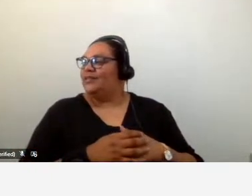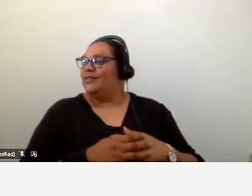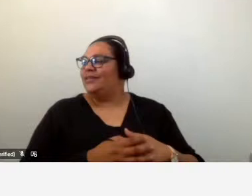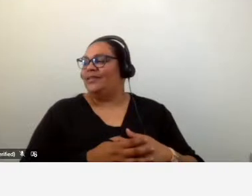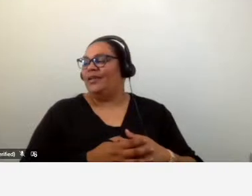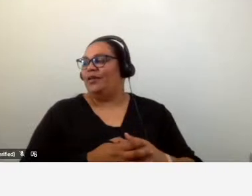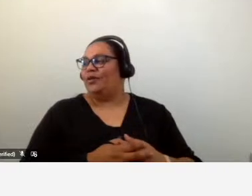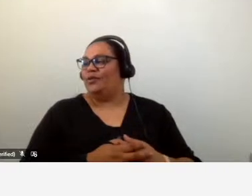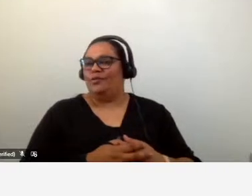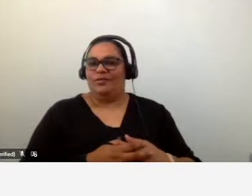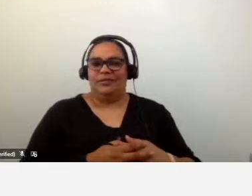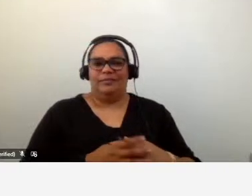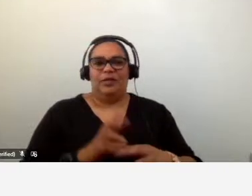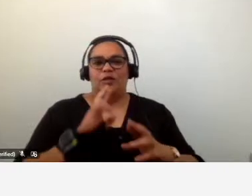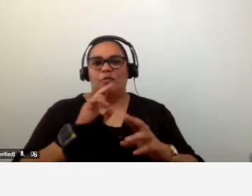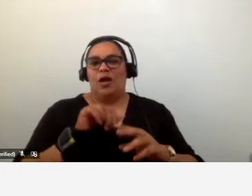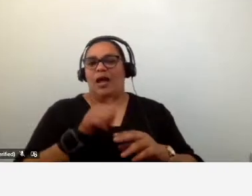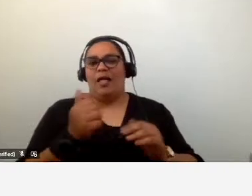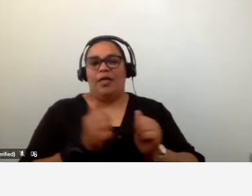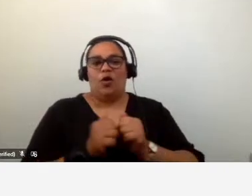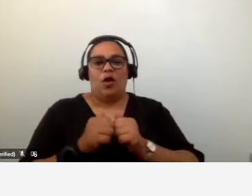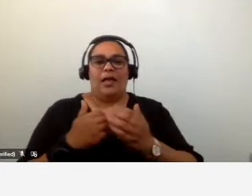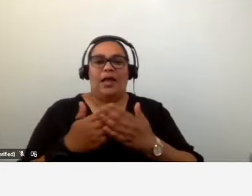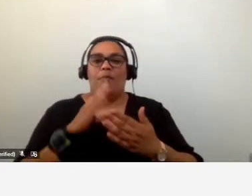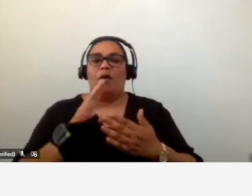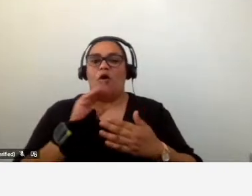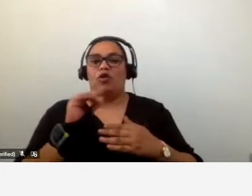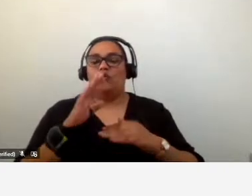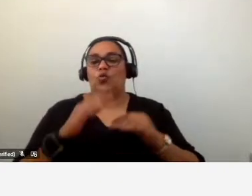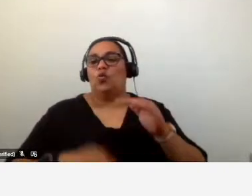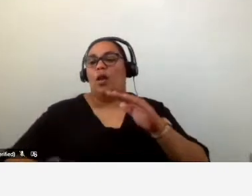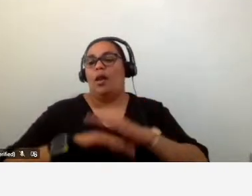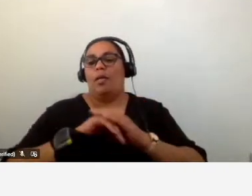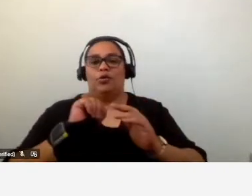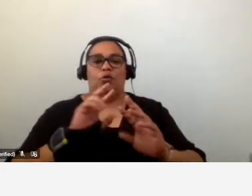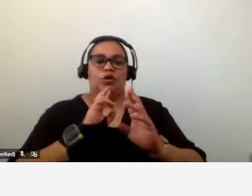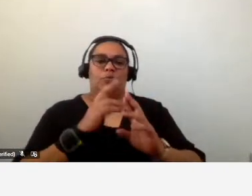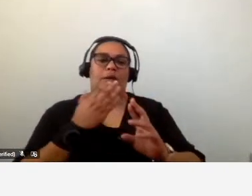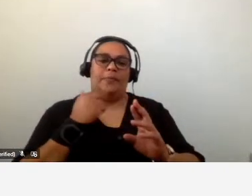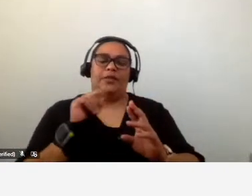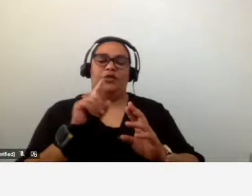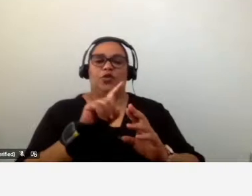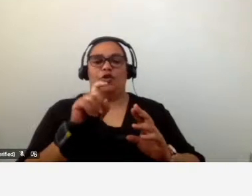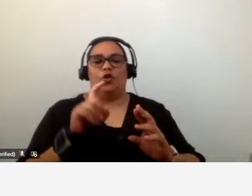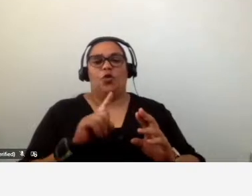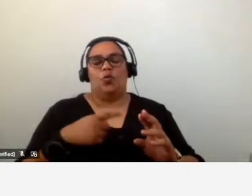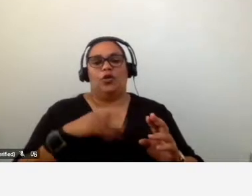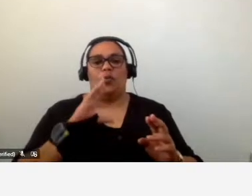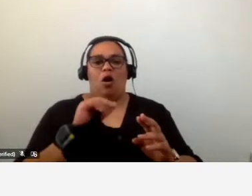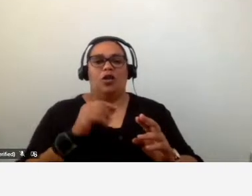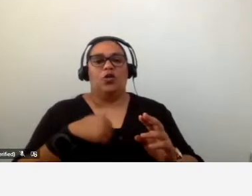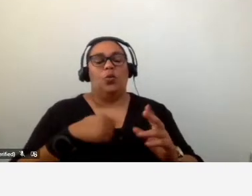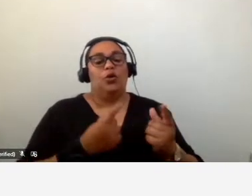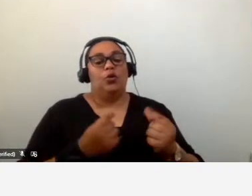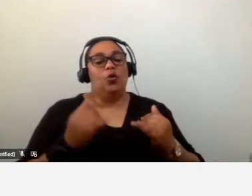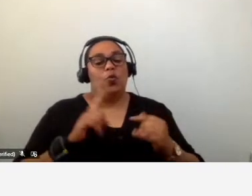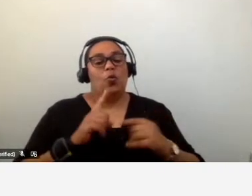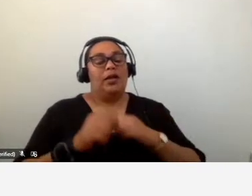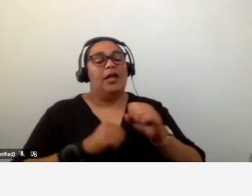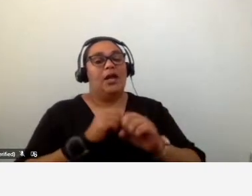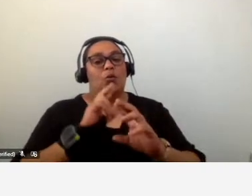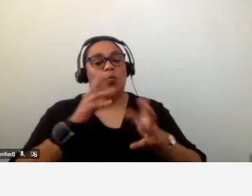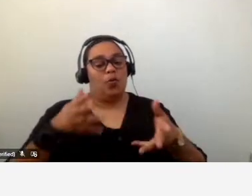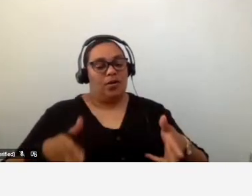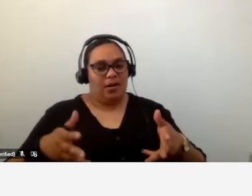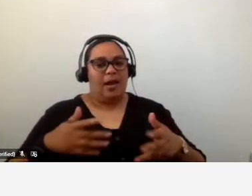Any other responses, colleagues? Can I ask you to also limit your responses to the questions that are being asked? We're dealing with the annual